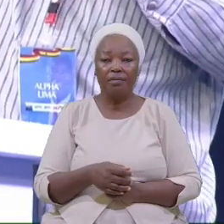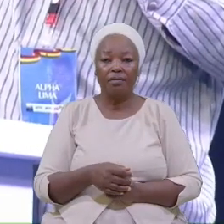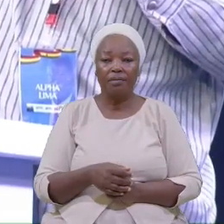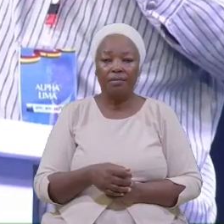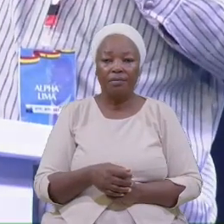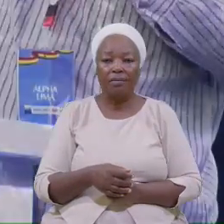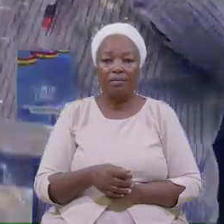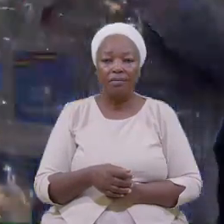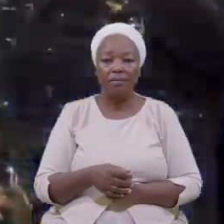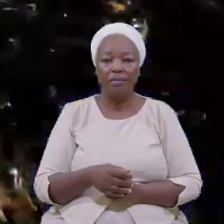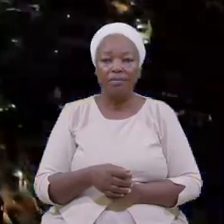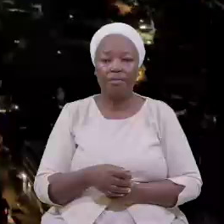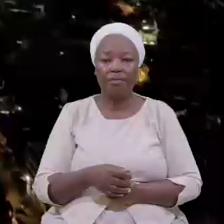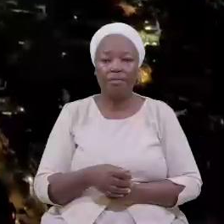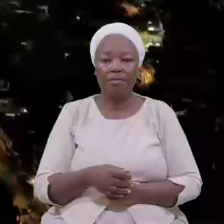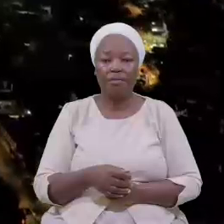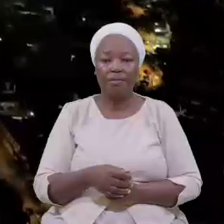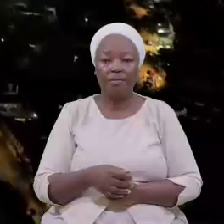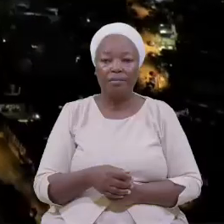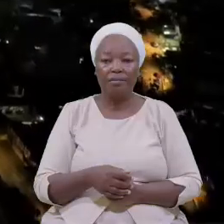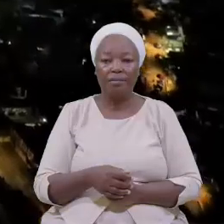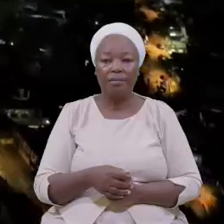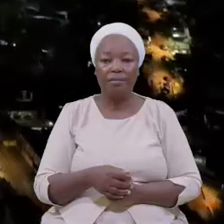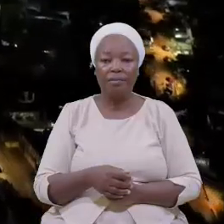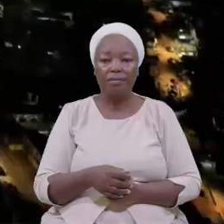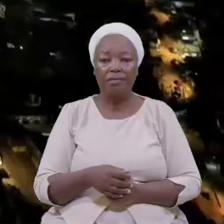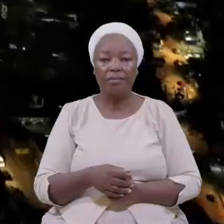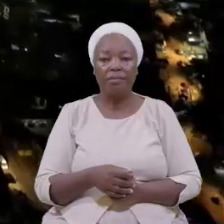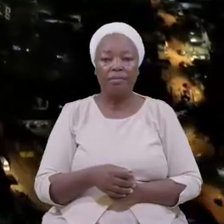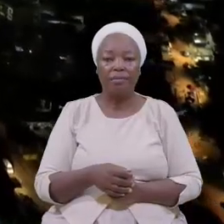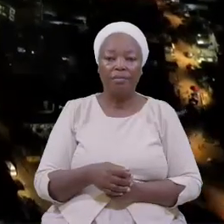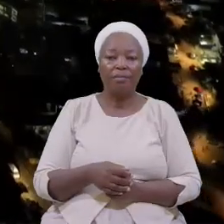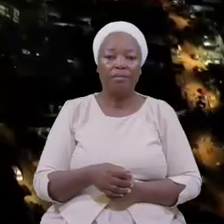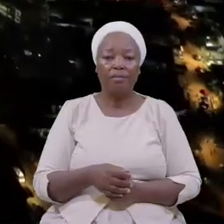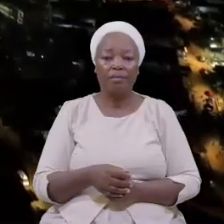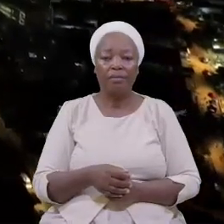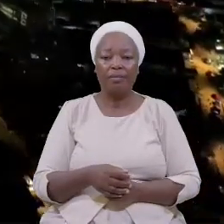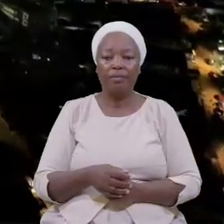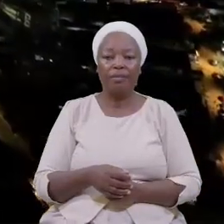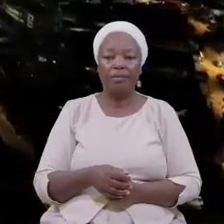Yeah.